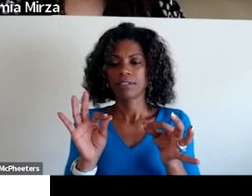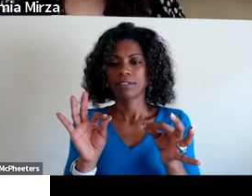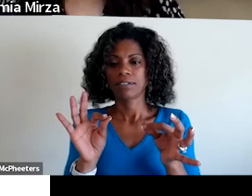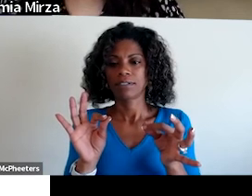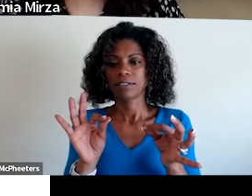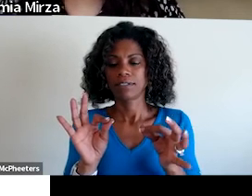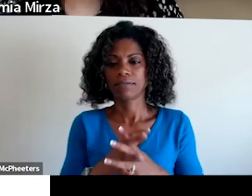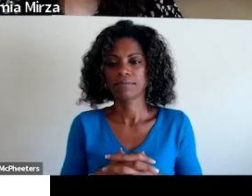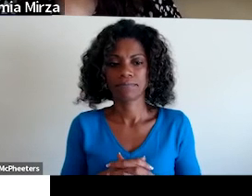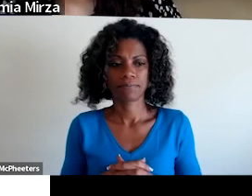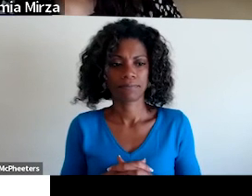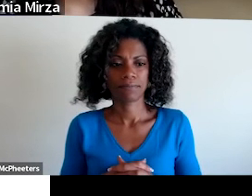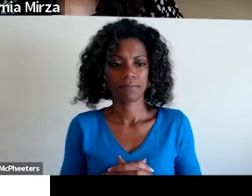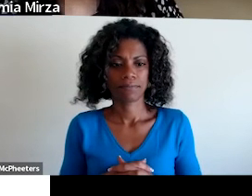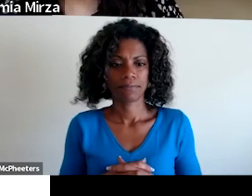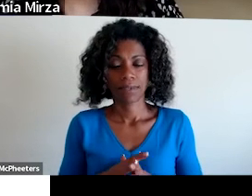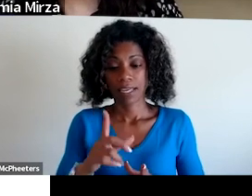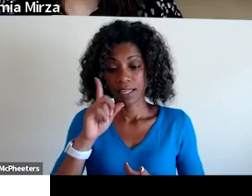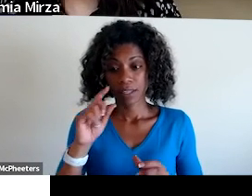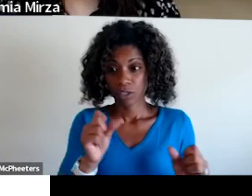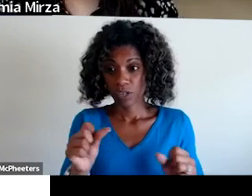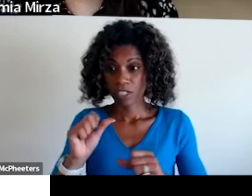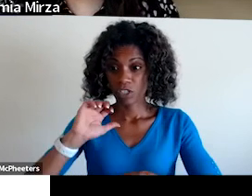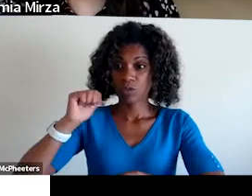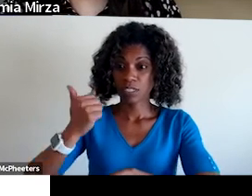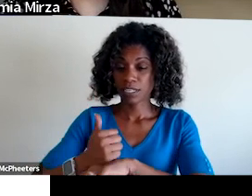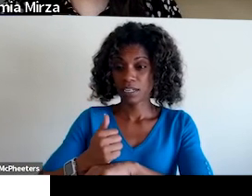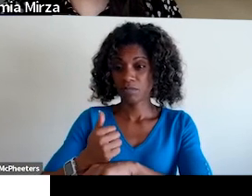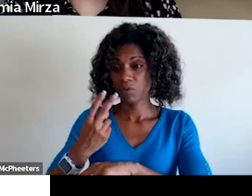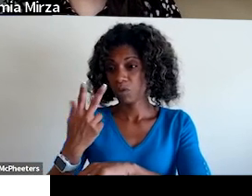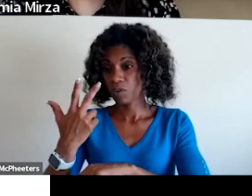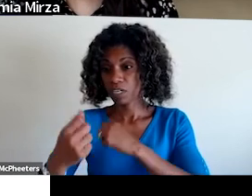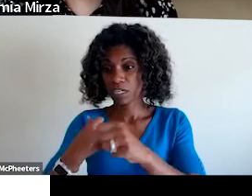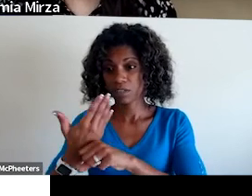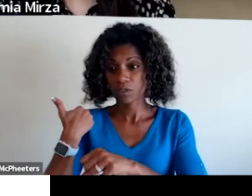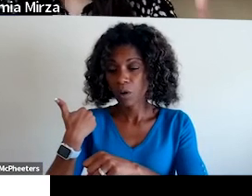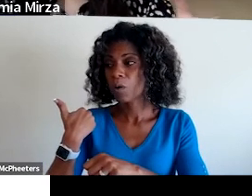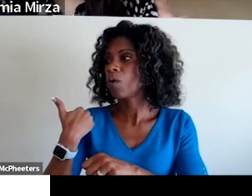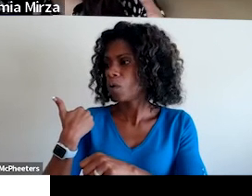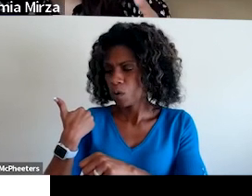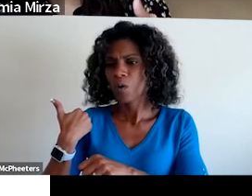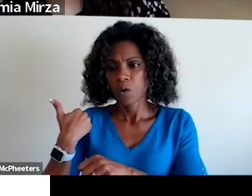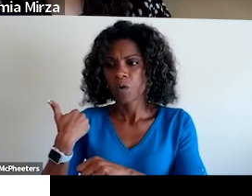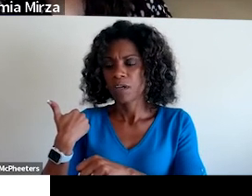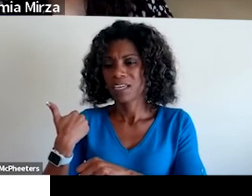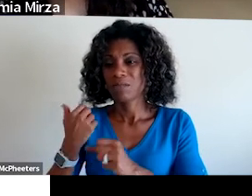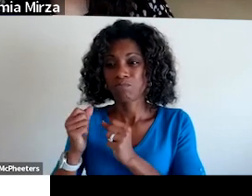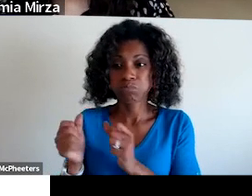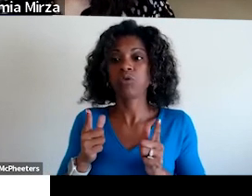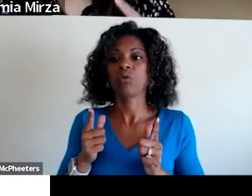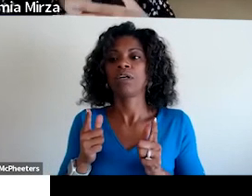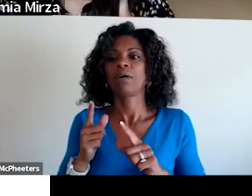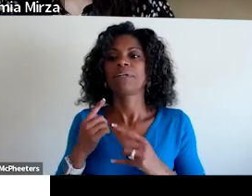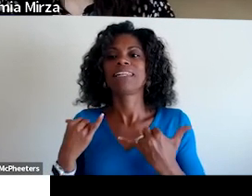And have we shifted our strategy, right? Like based on the statements that you all wrote, based on the new